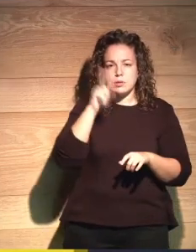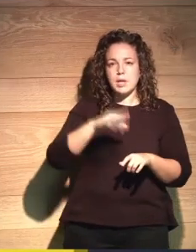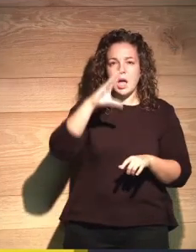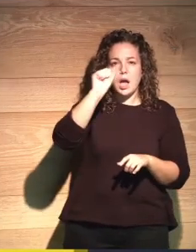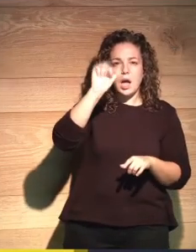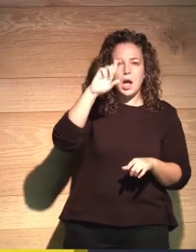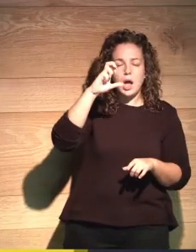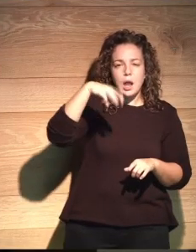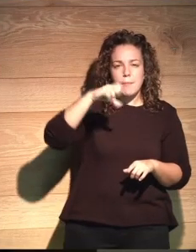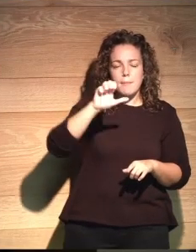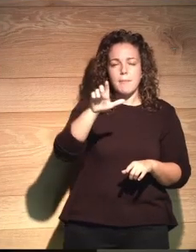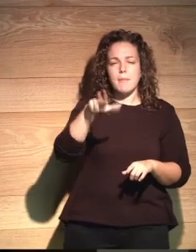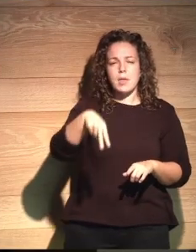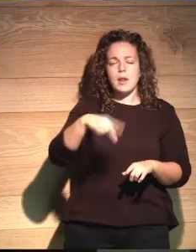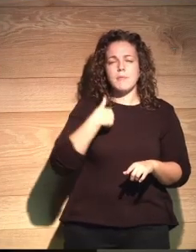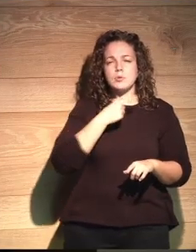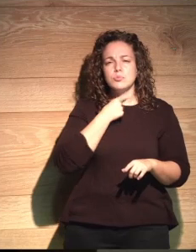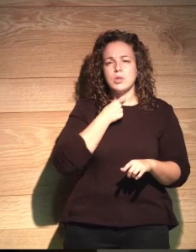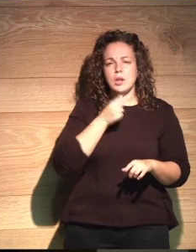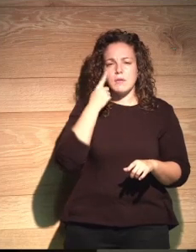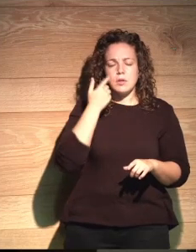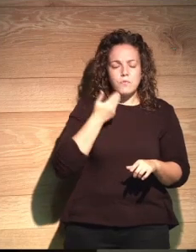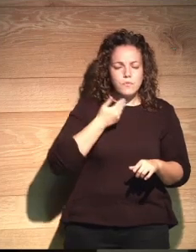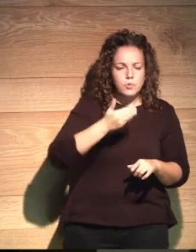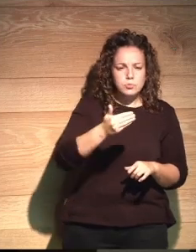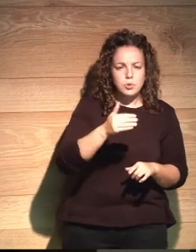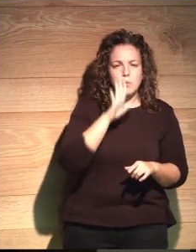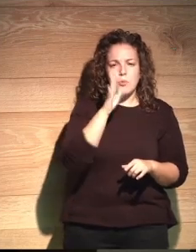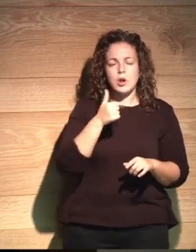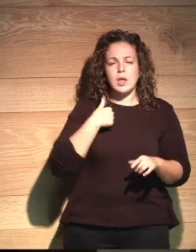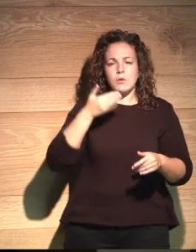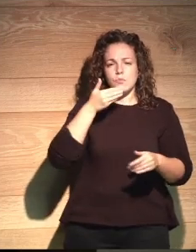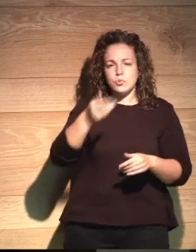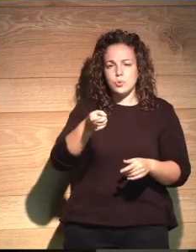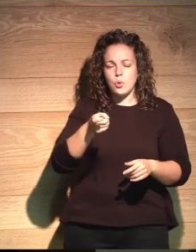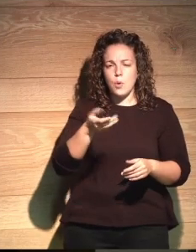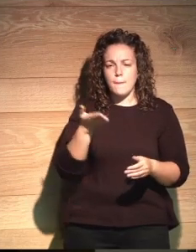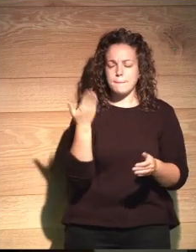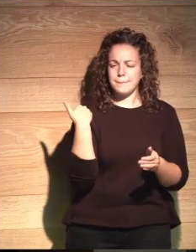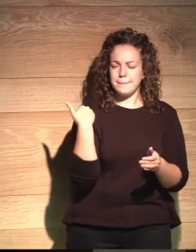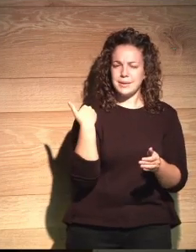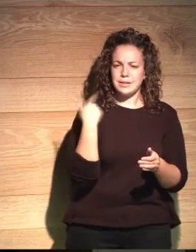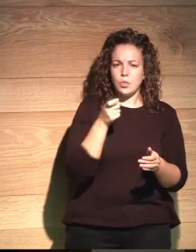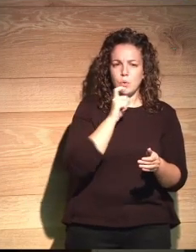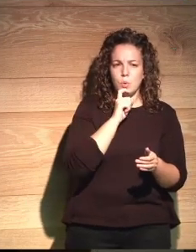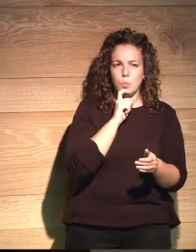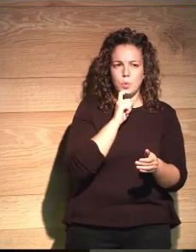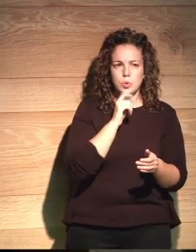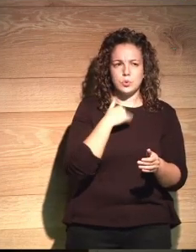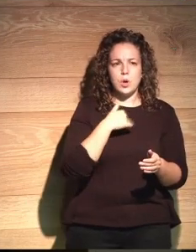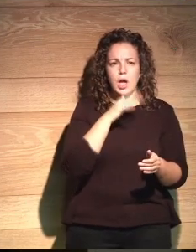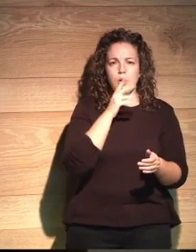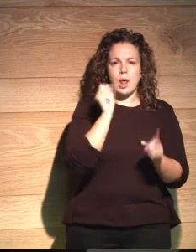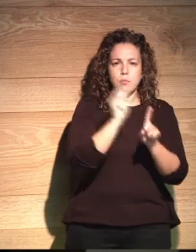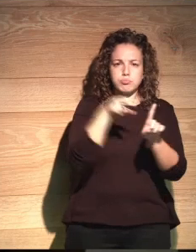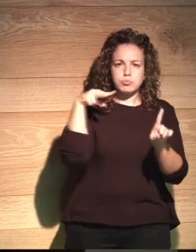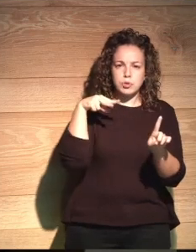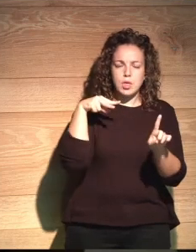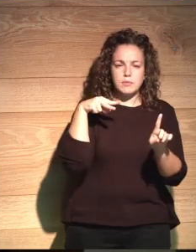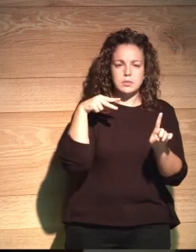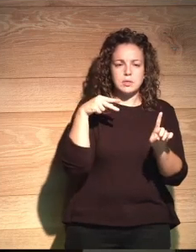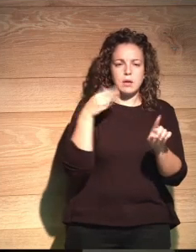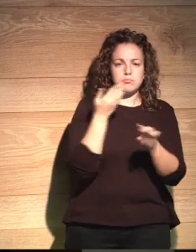show how the future looked like in the past. So I'm going to show you a few visions that were actually date back from